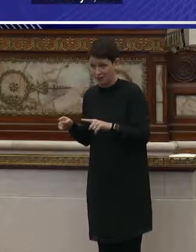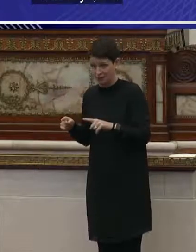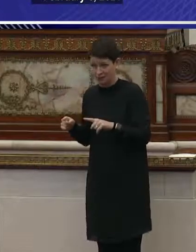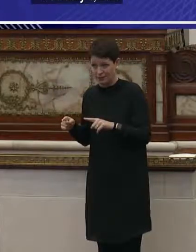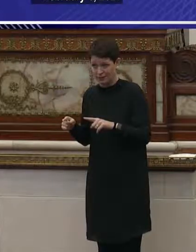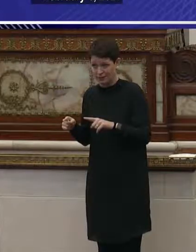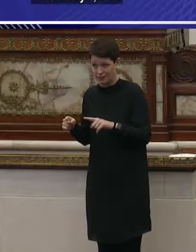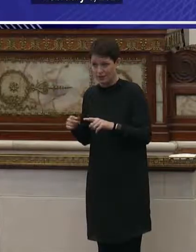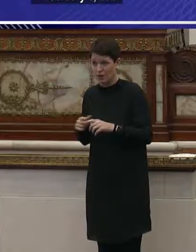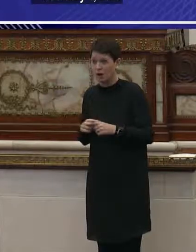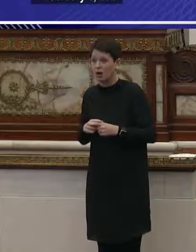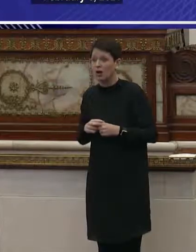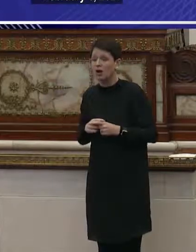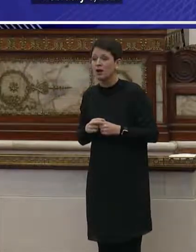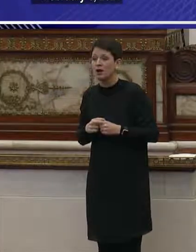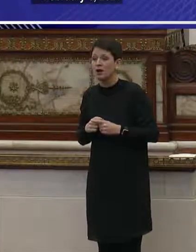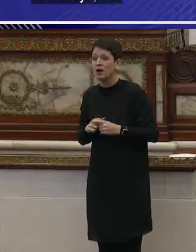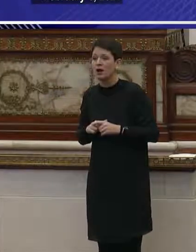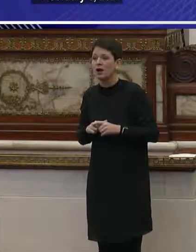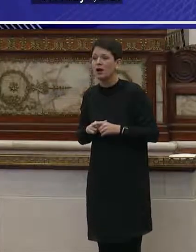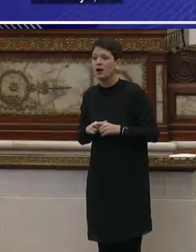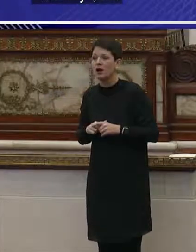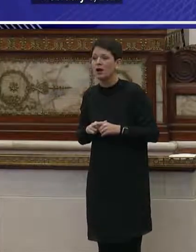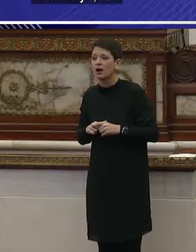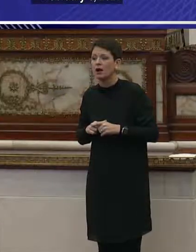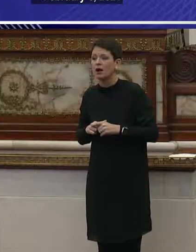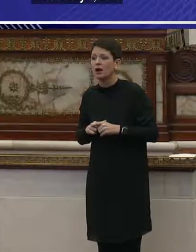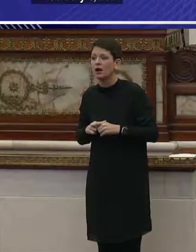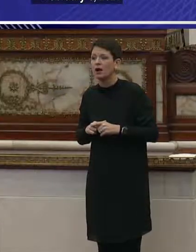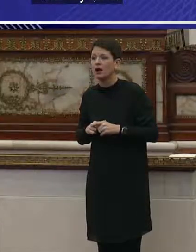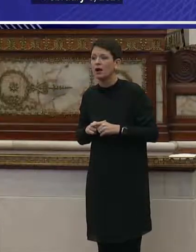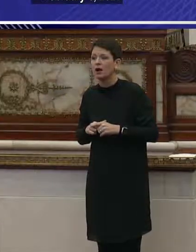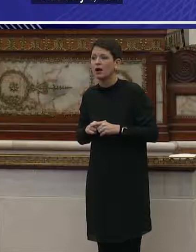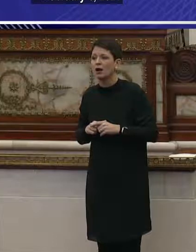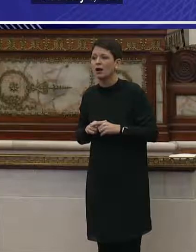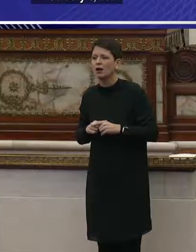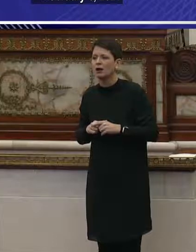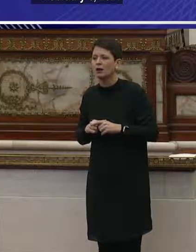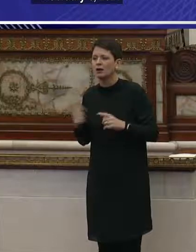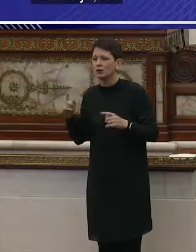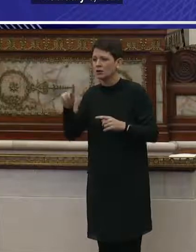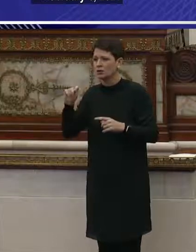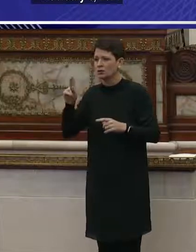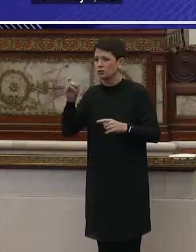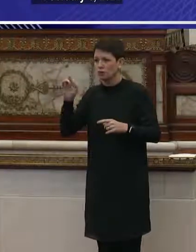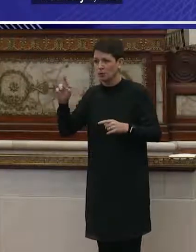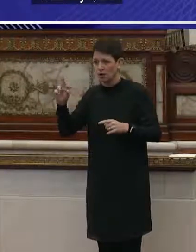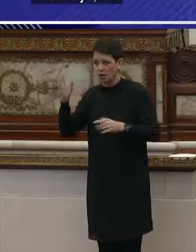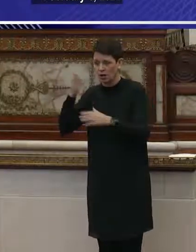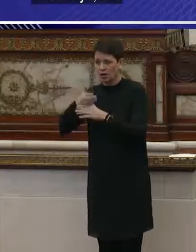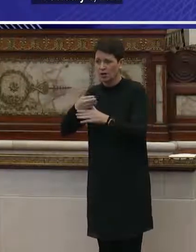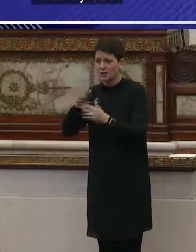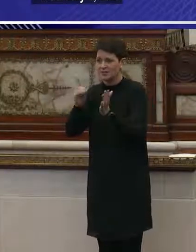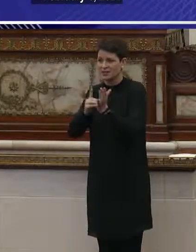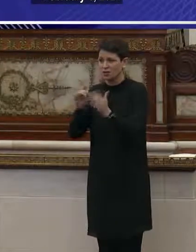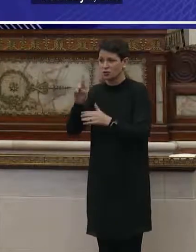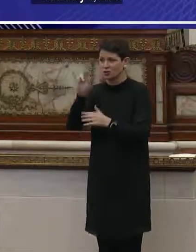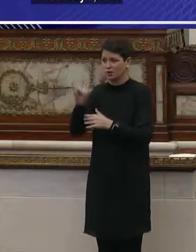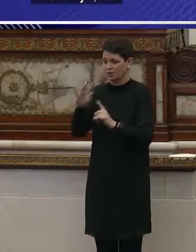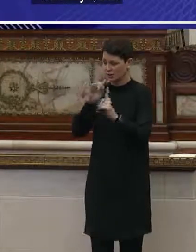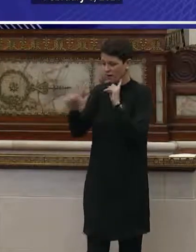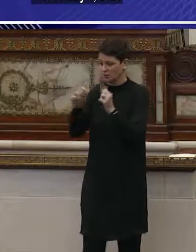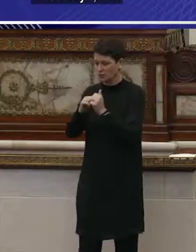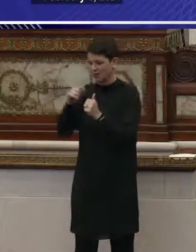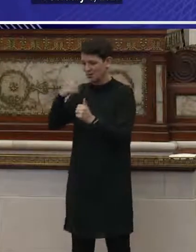administer additional doses. And let me help clarify. Tumar. In Dr. Farley's conversations